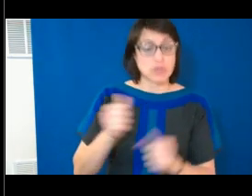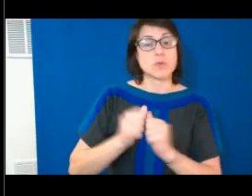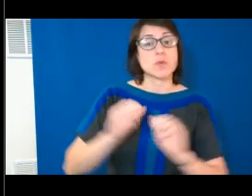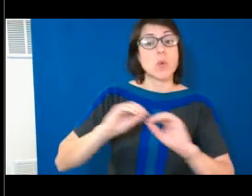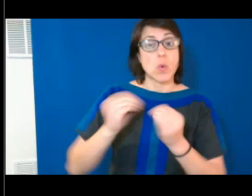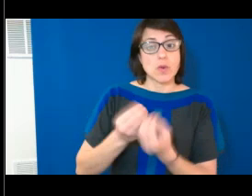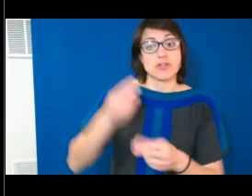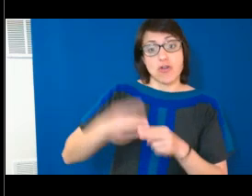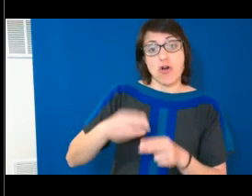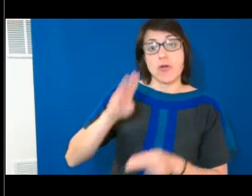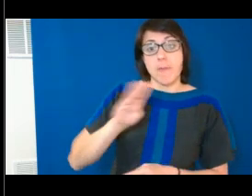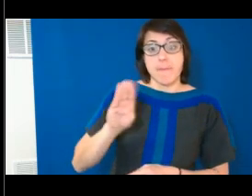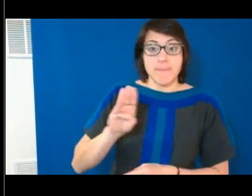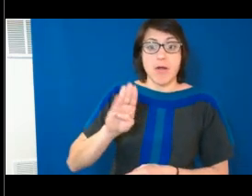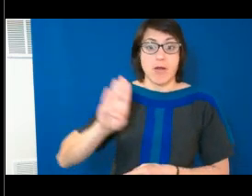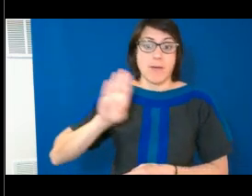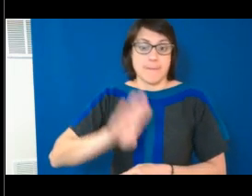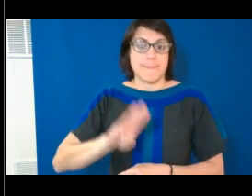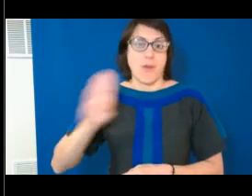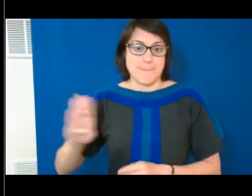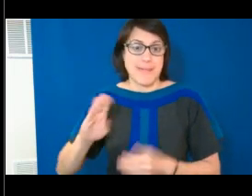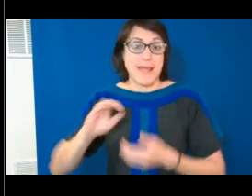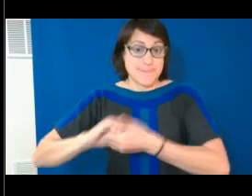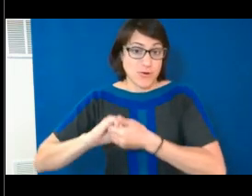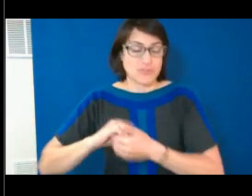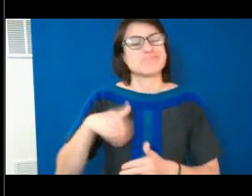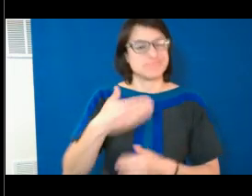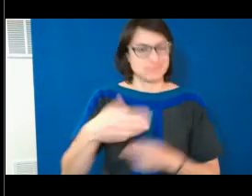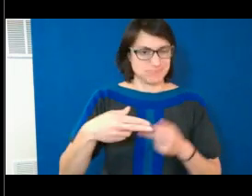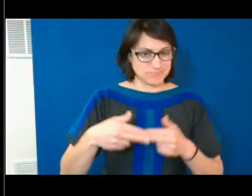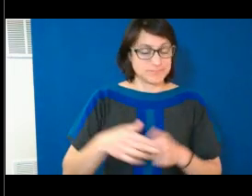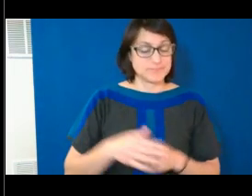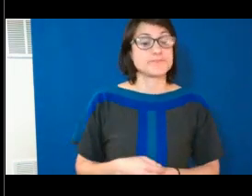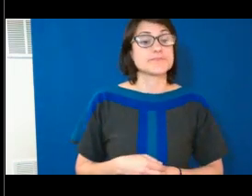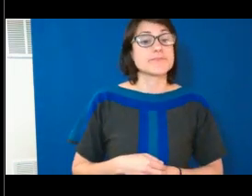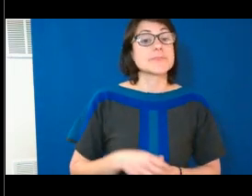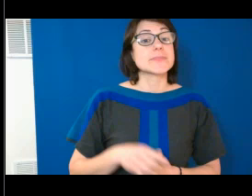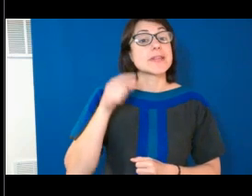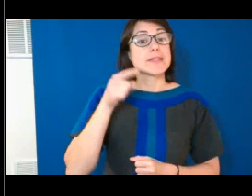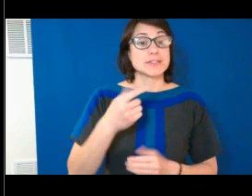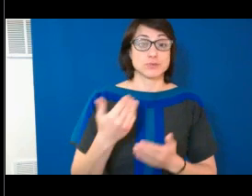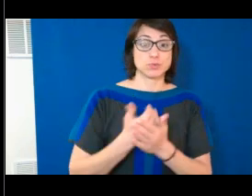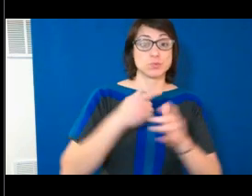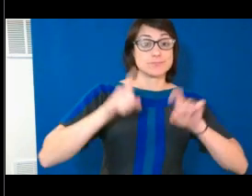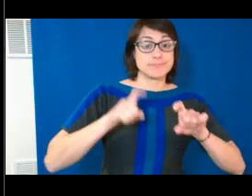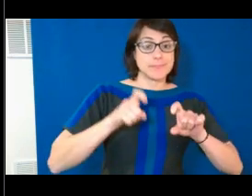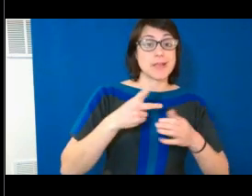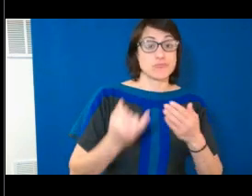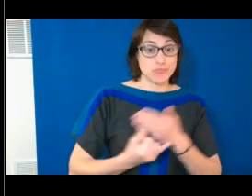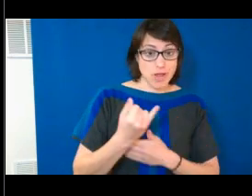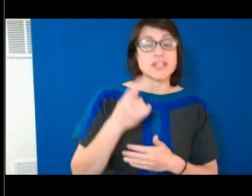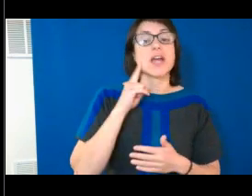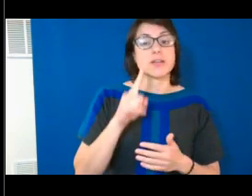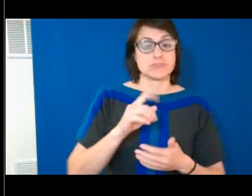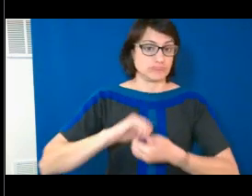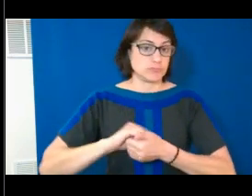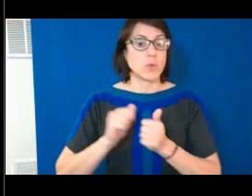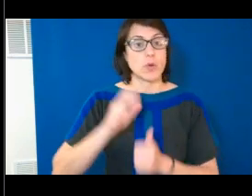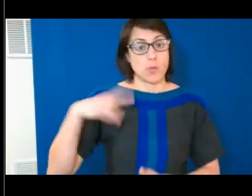Partnership. Next slide. And this is a pilot project we went with Washington, D.C. about